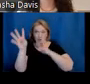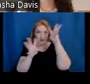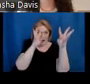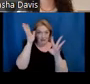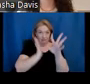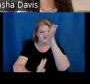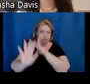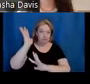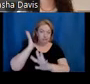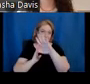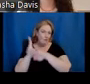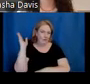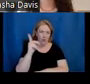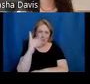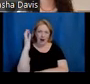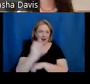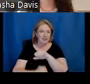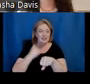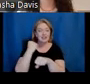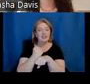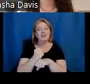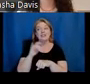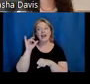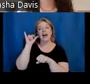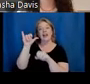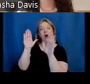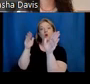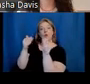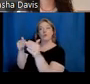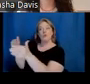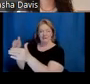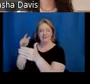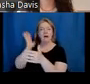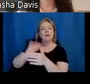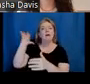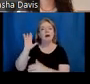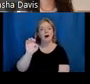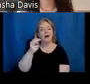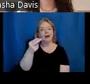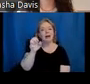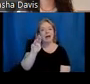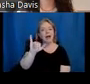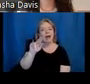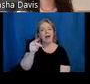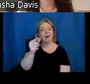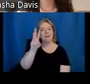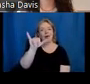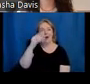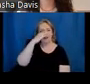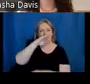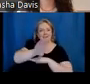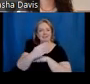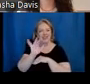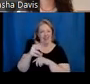would whisper, perhaps you are in the room where a young Ernest Hemingway stayed, where 18-year-old Bichelle